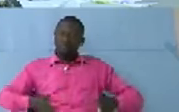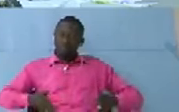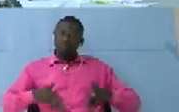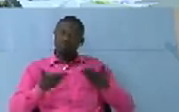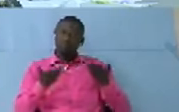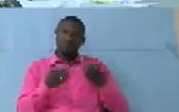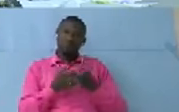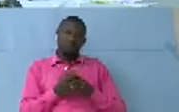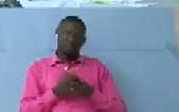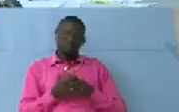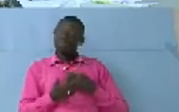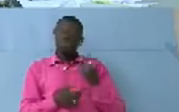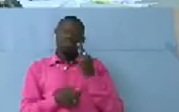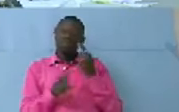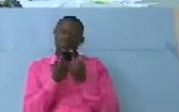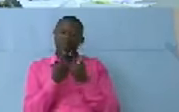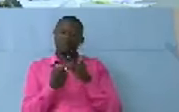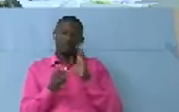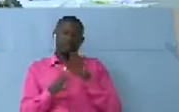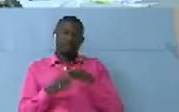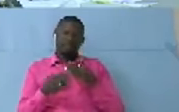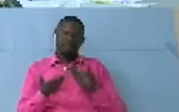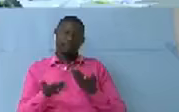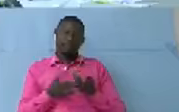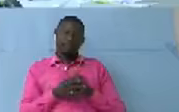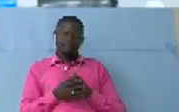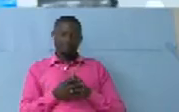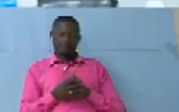That was the only thing they left on me.